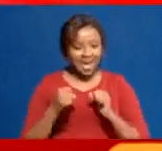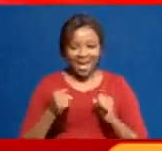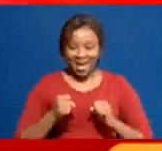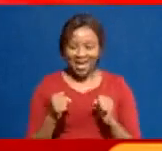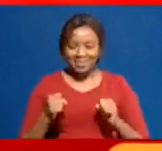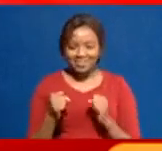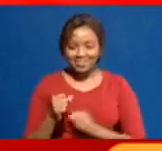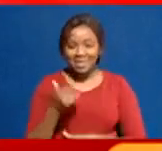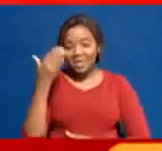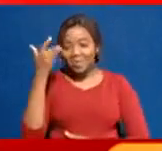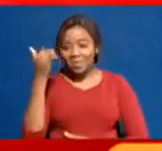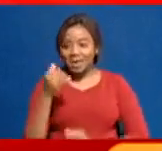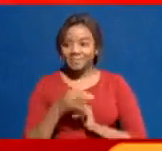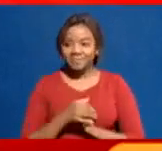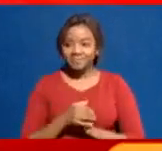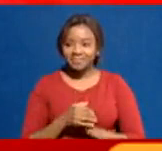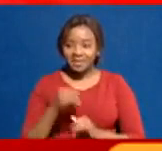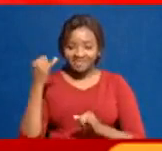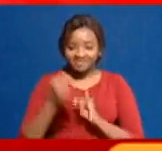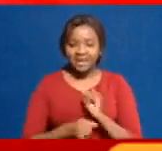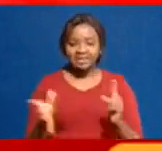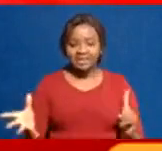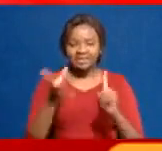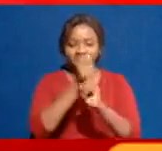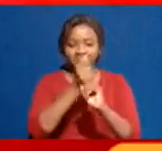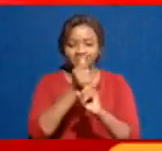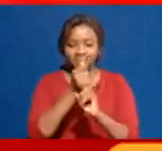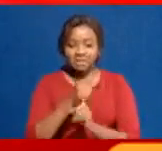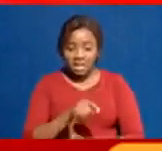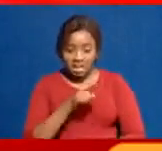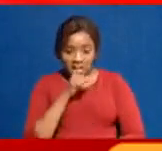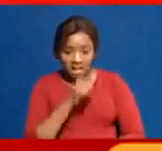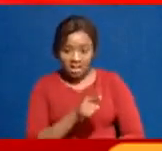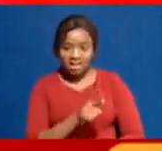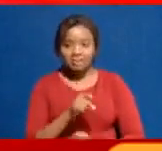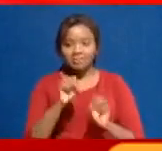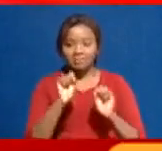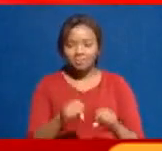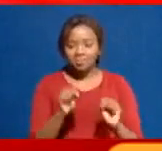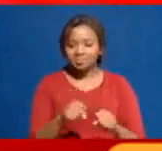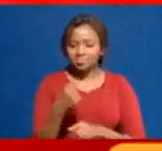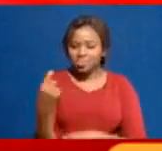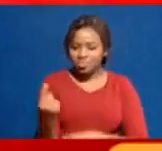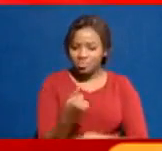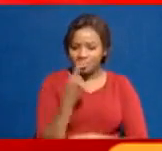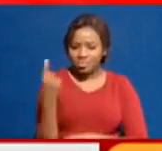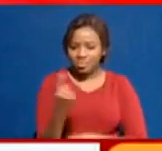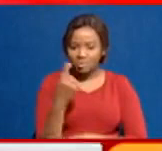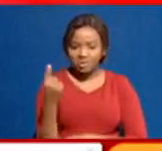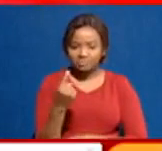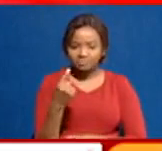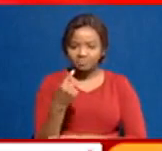finally this is done. This will be the only such facility